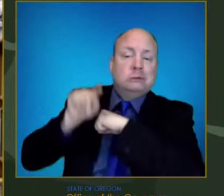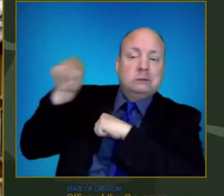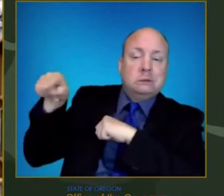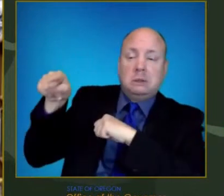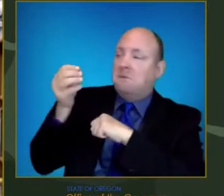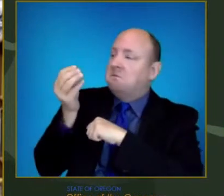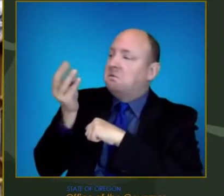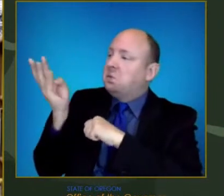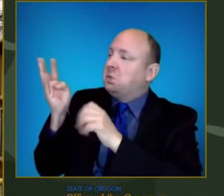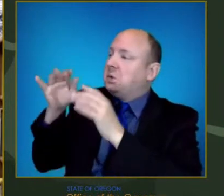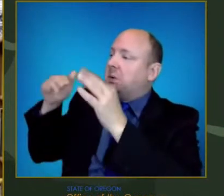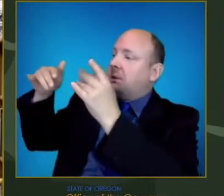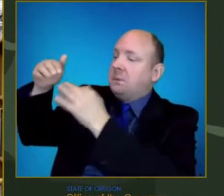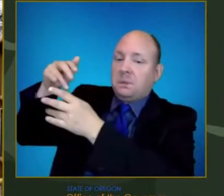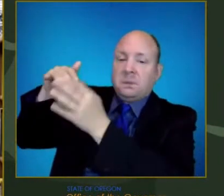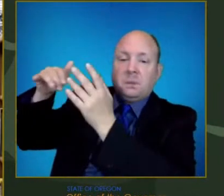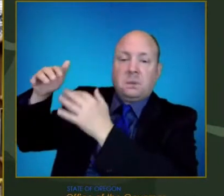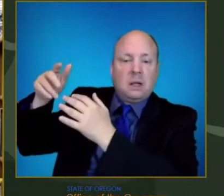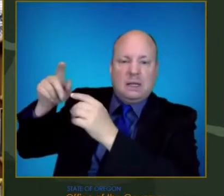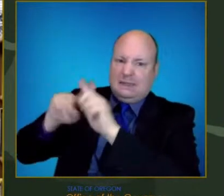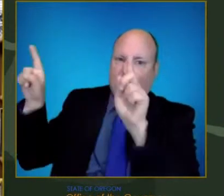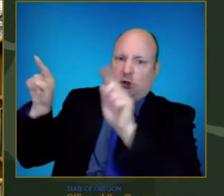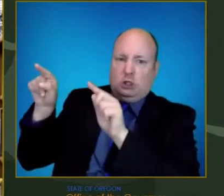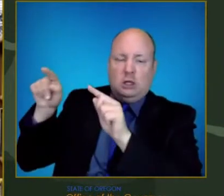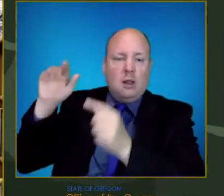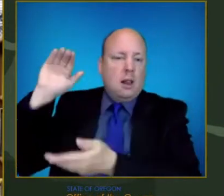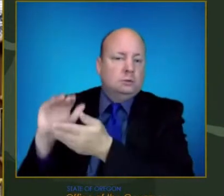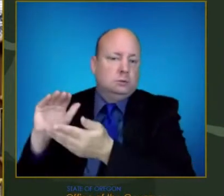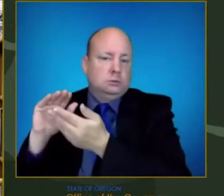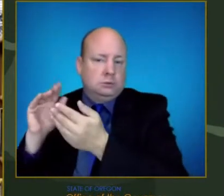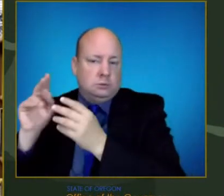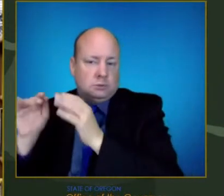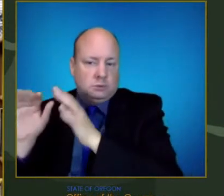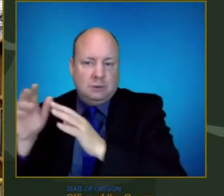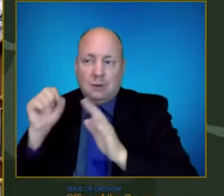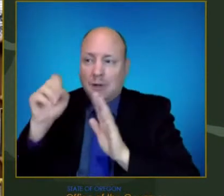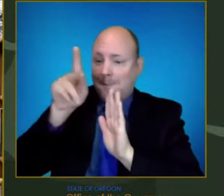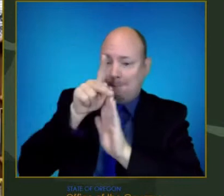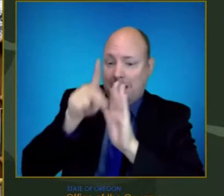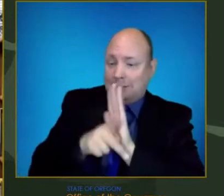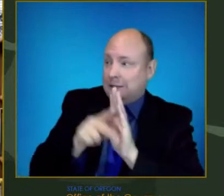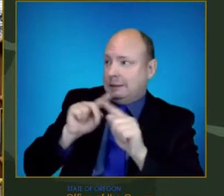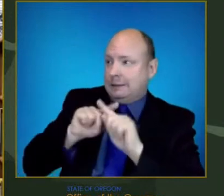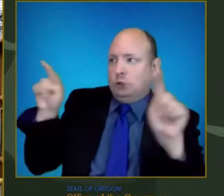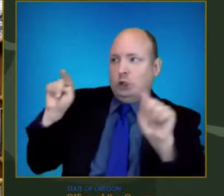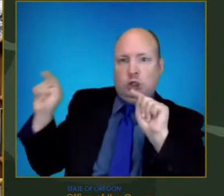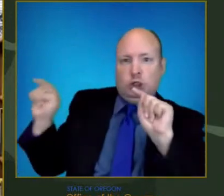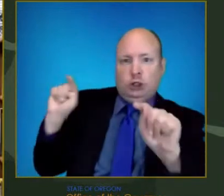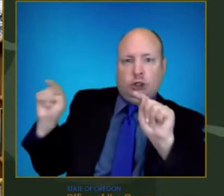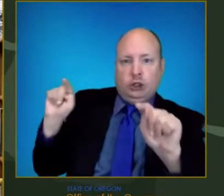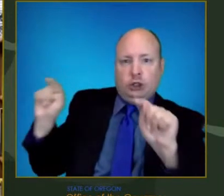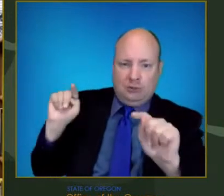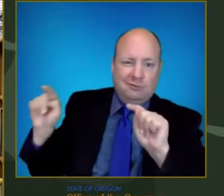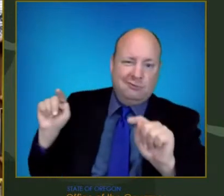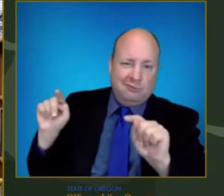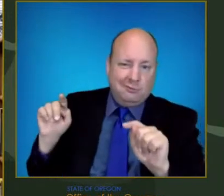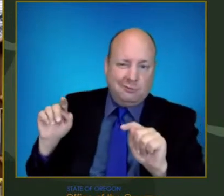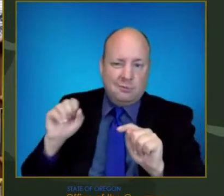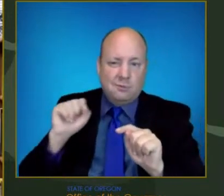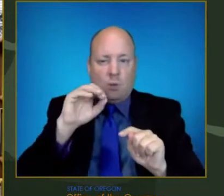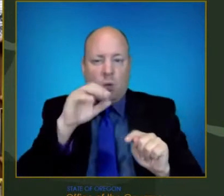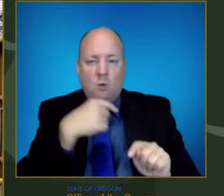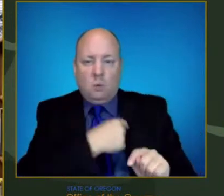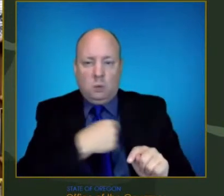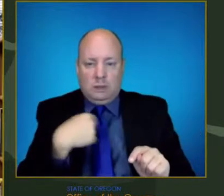classroom. The protocols need to look different in those spaces. And so we have provided guidance. We are issuing